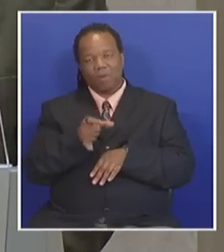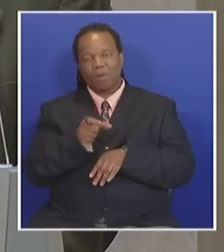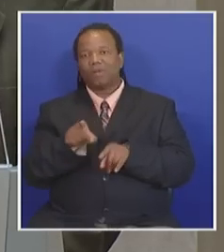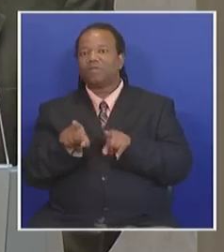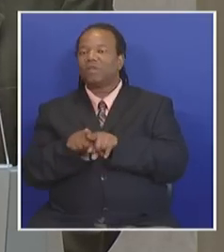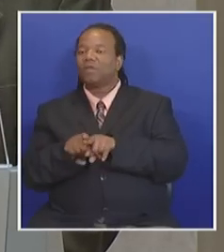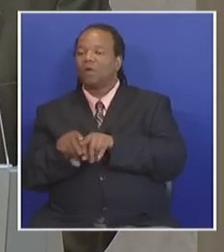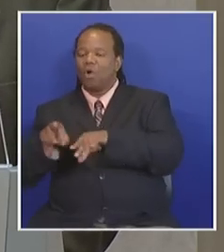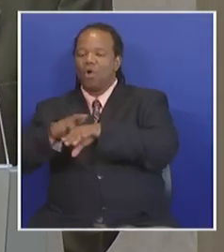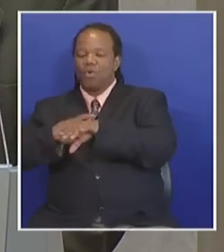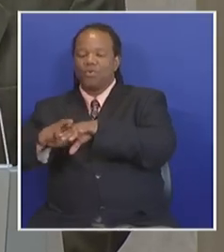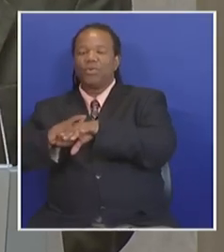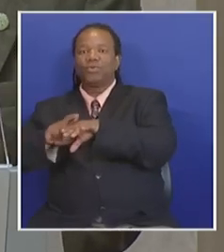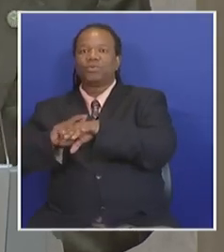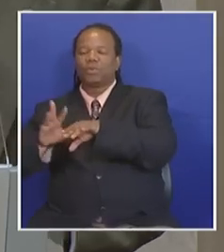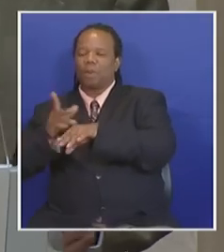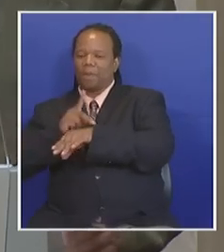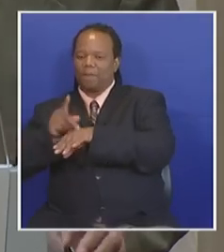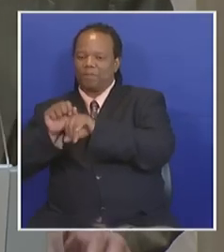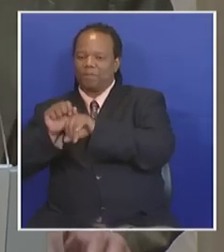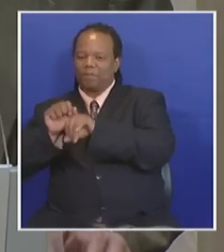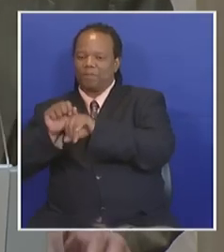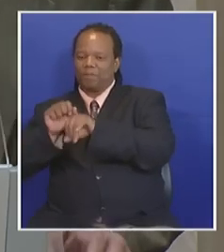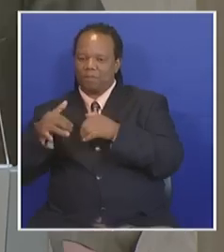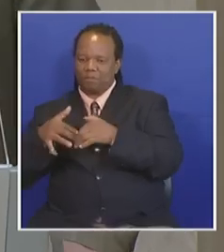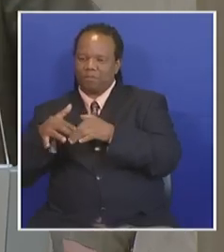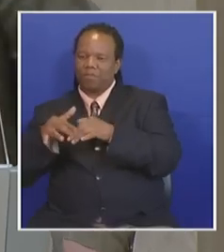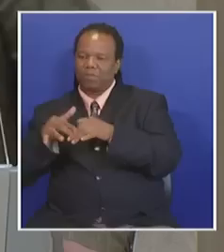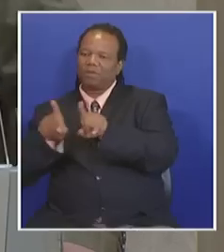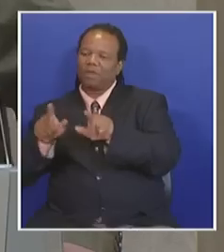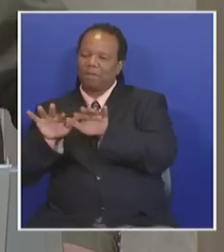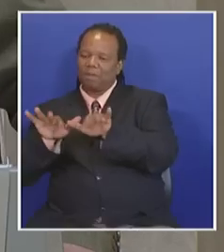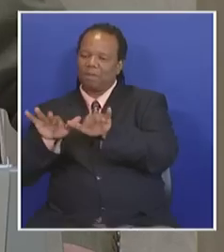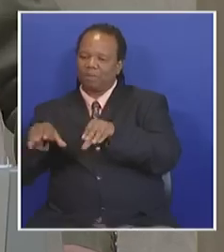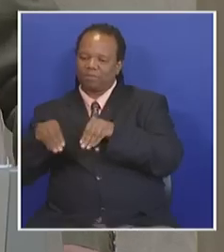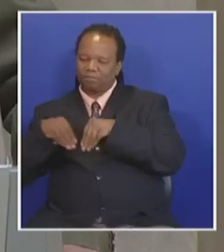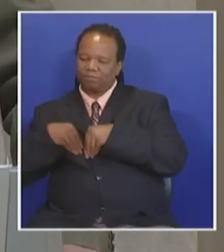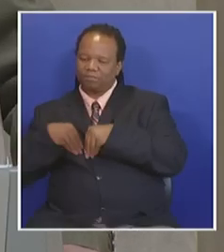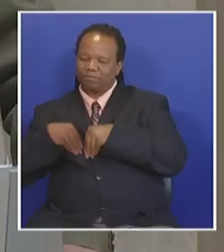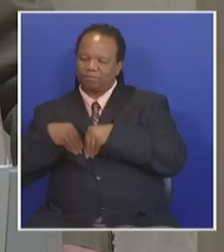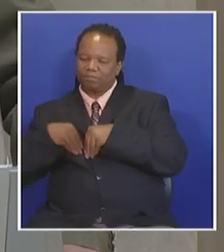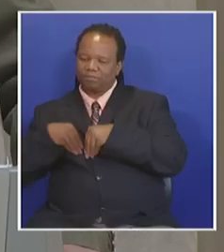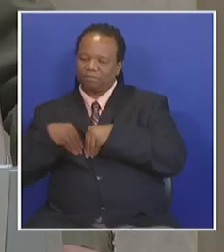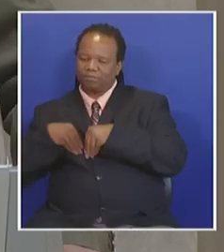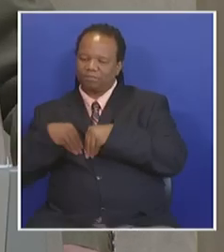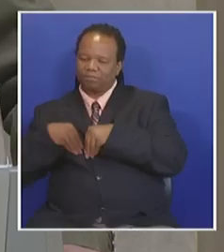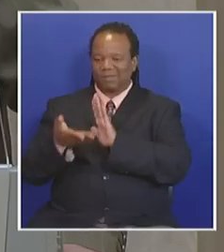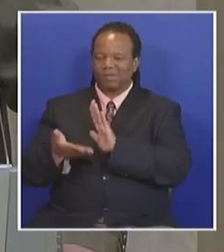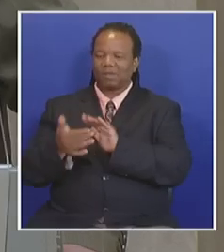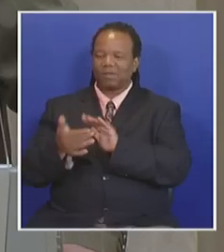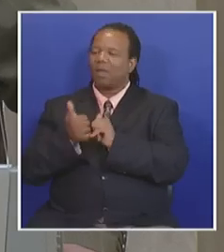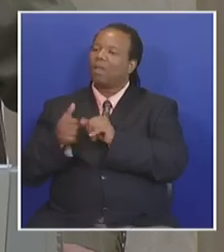was institutionalized and subsequently adopted by the policies and actions of certain